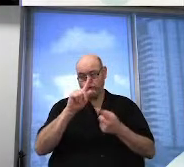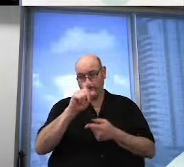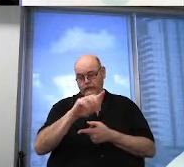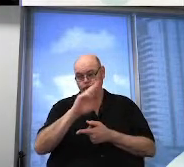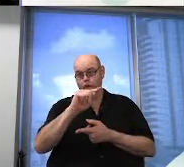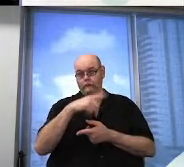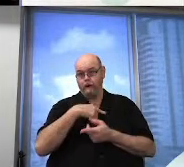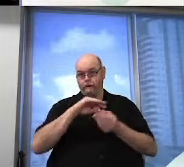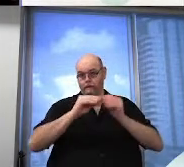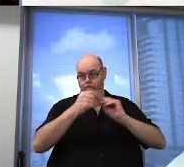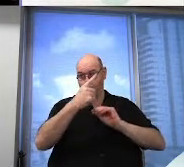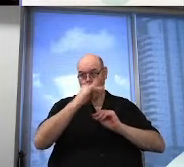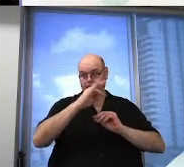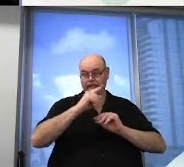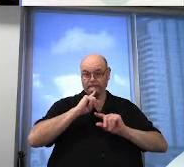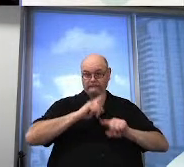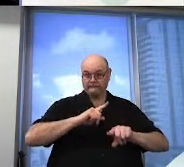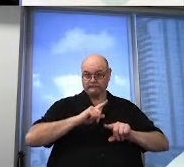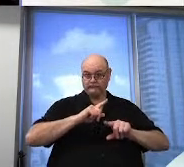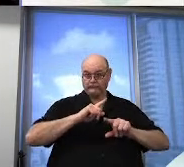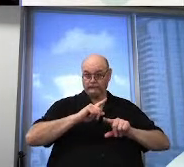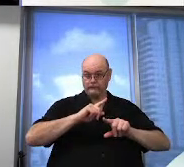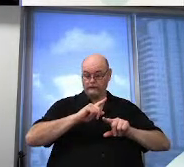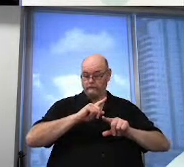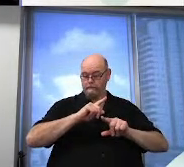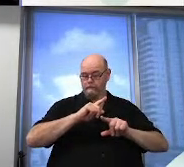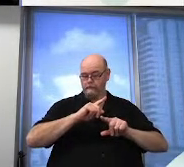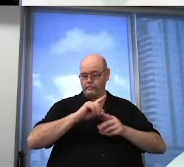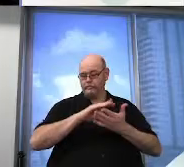to your question. Number one, if it's in the nature of